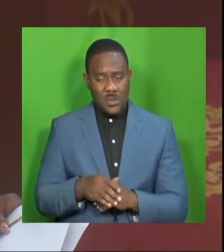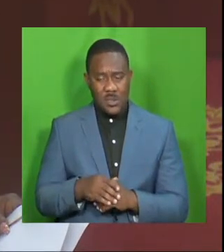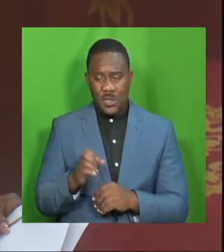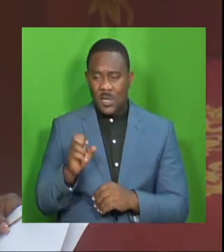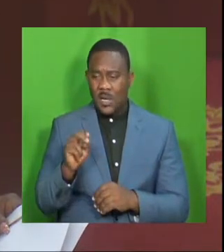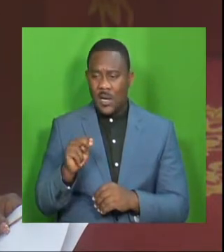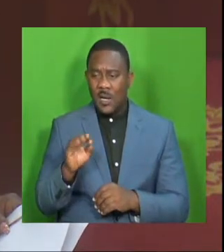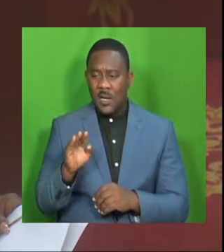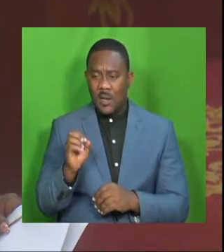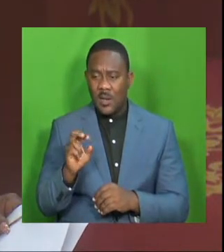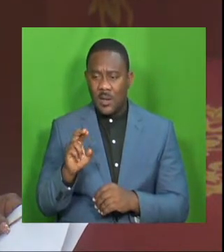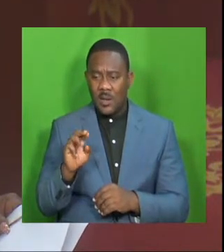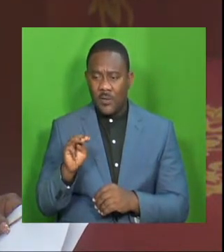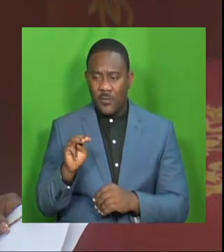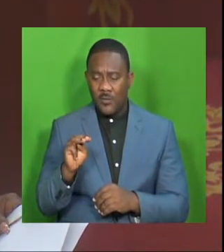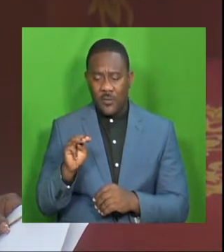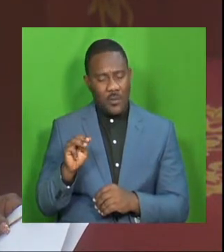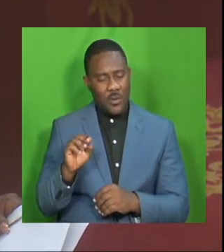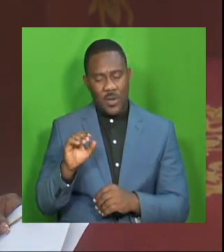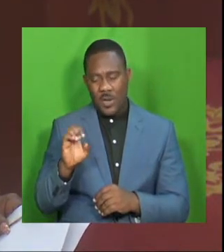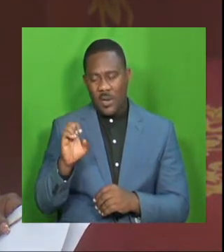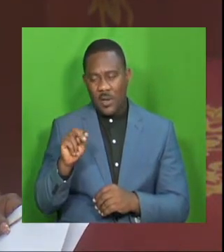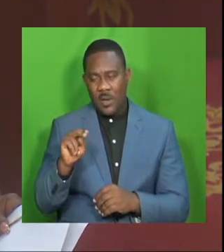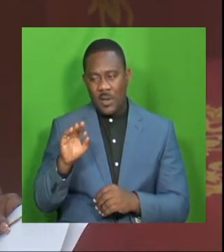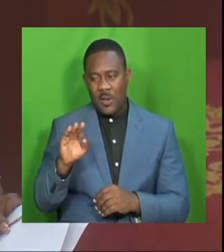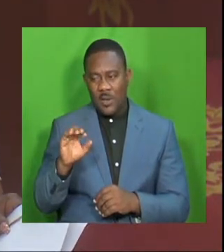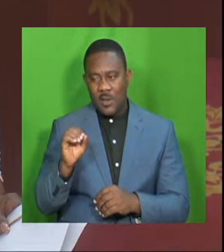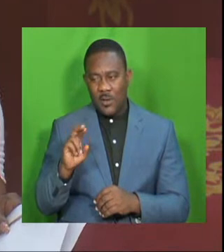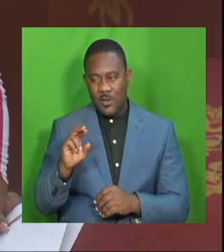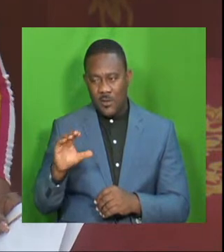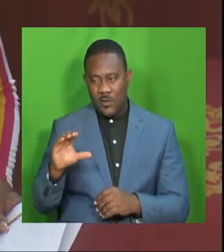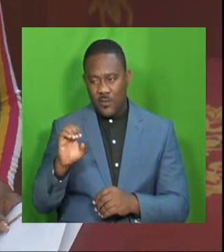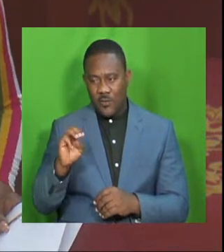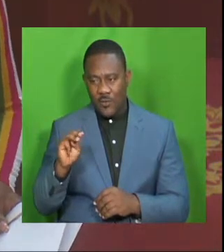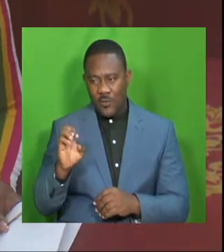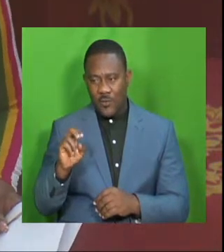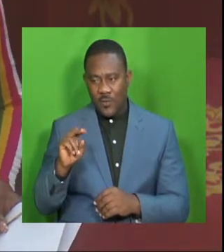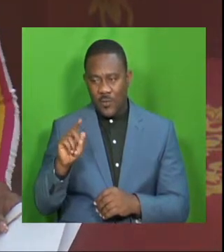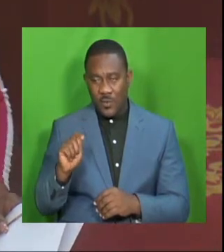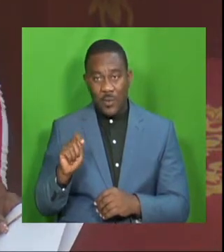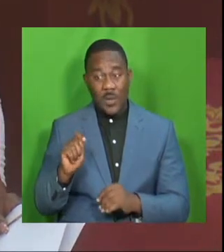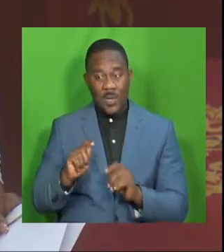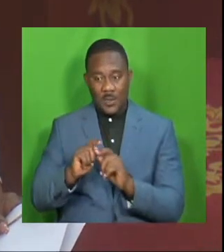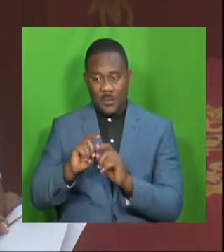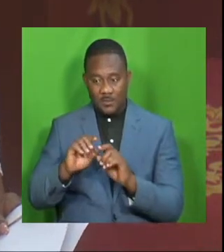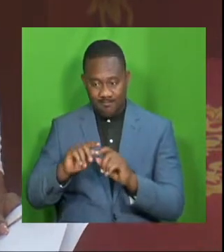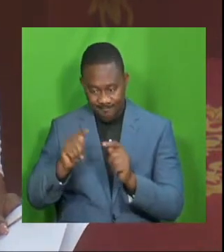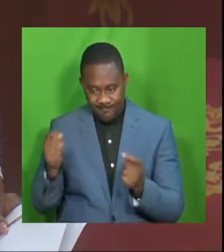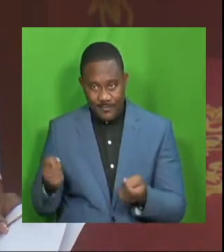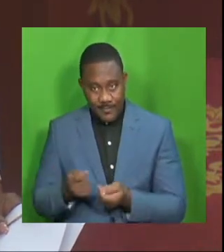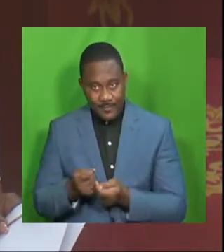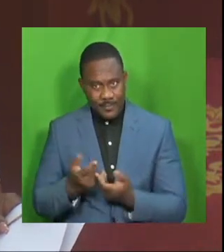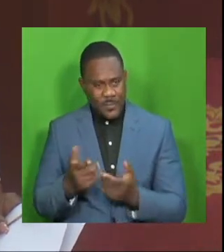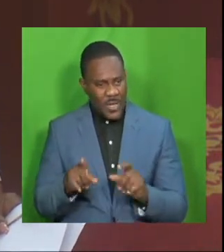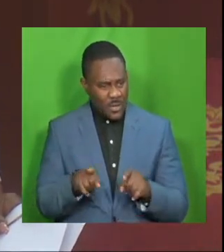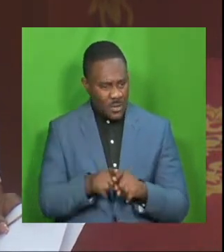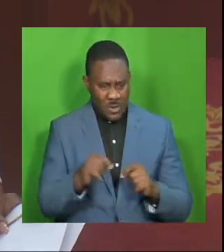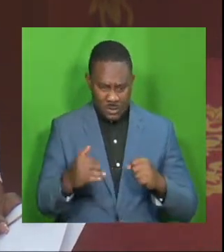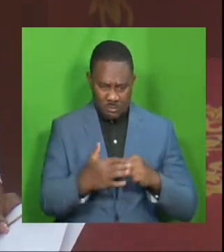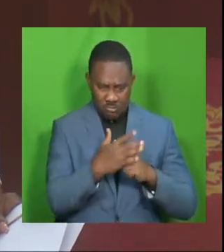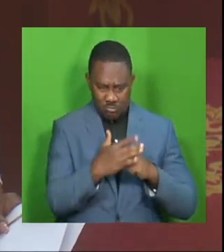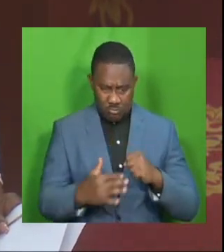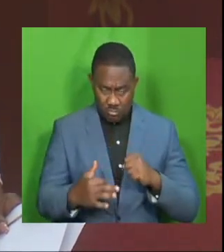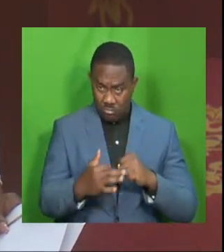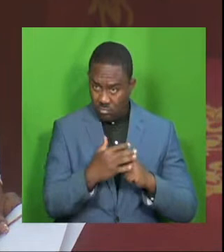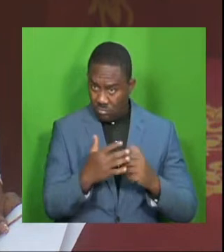Unit, I believe we can work on this. We've also provided gadgets along the coast for them to